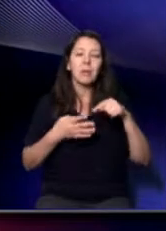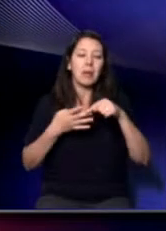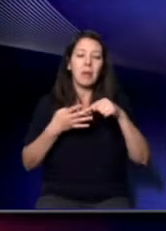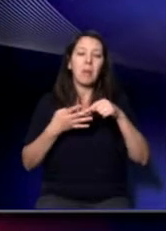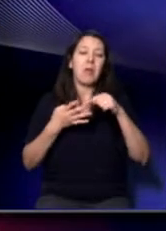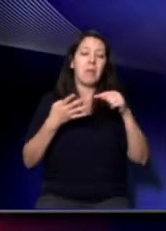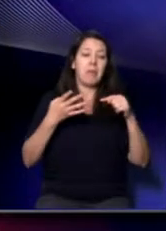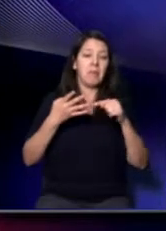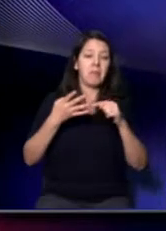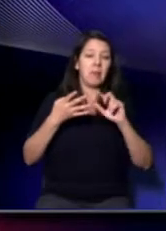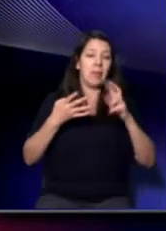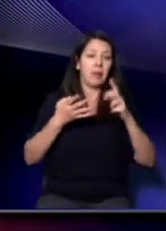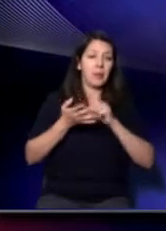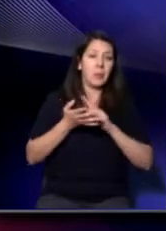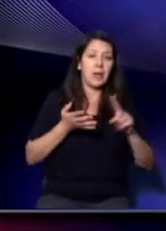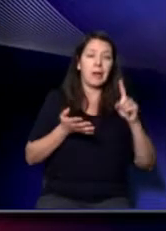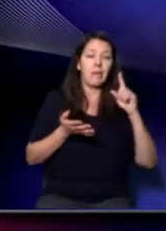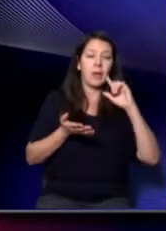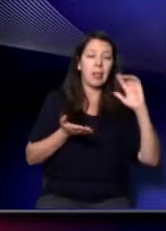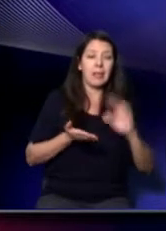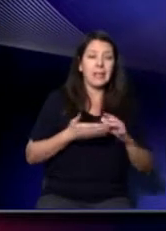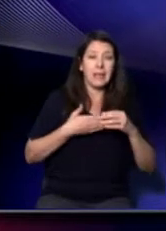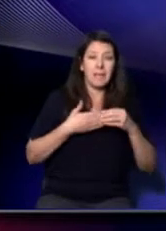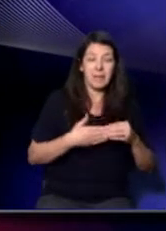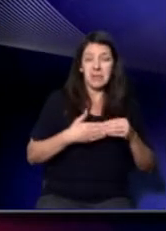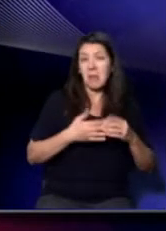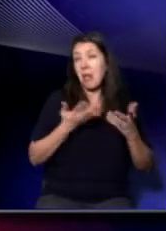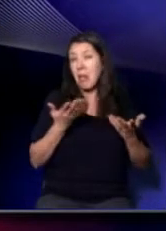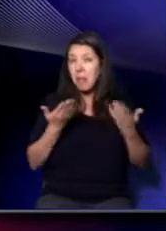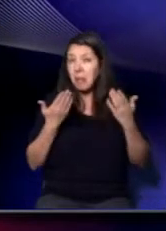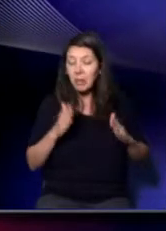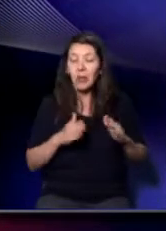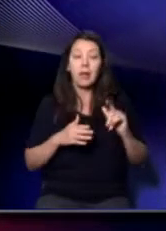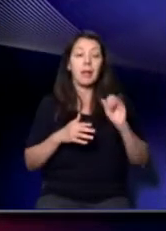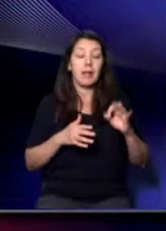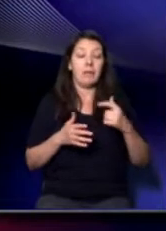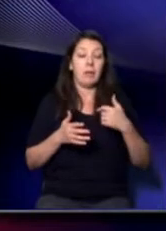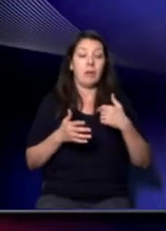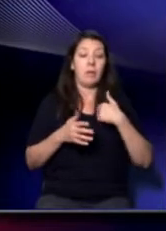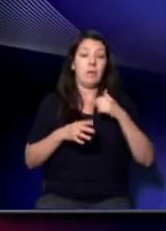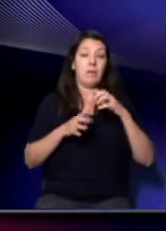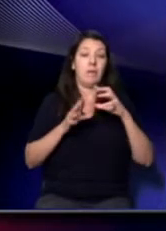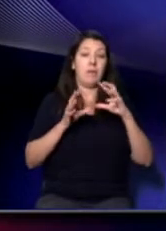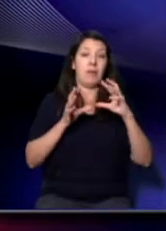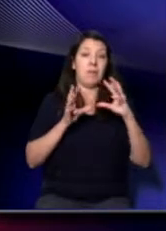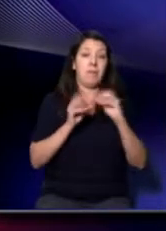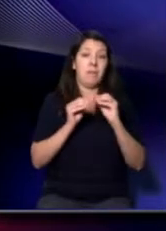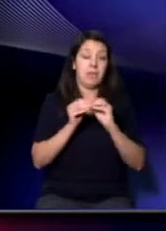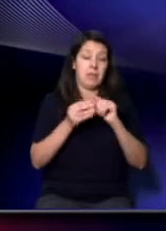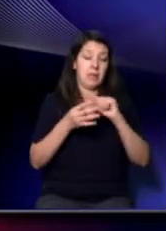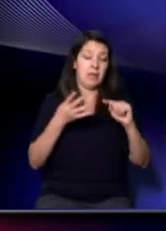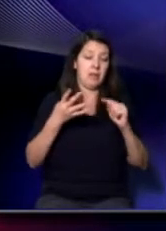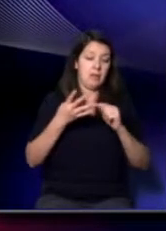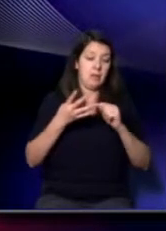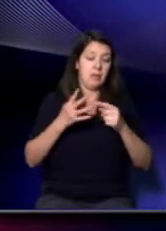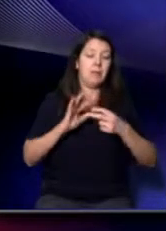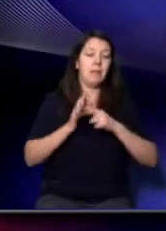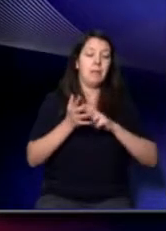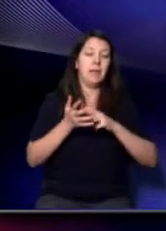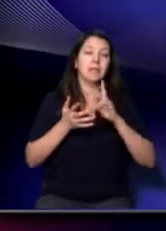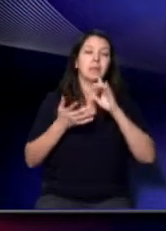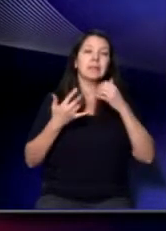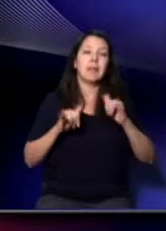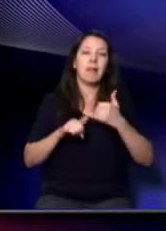gives us less flexibility. We still have, if we do the third week of March, we still have 3 weeks between then